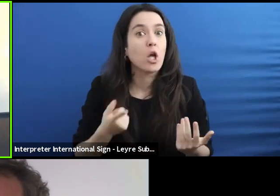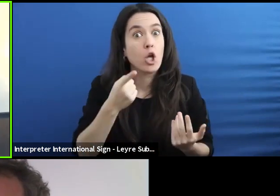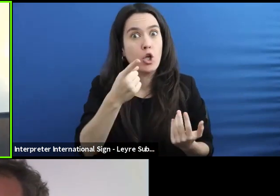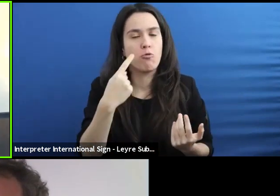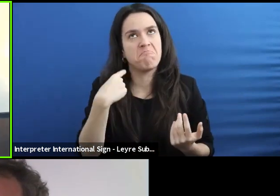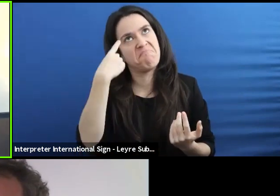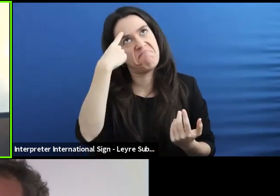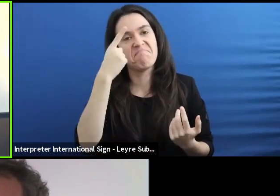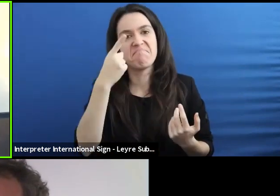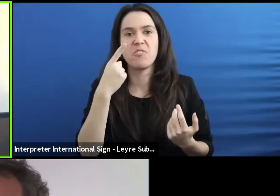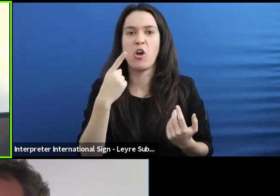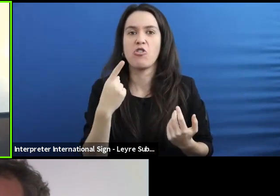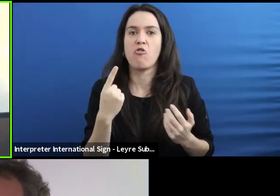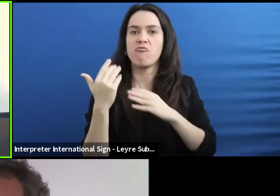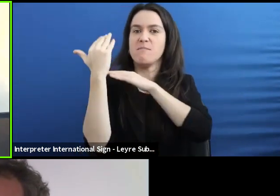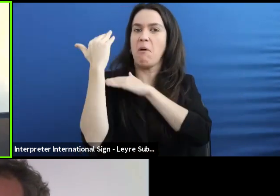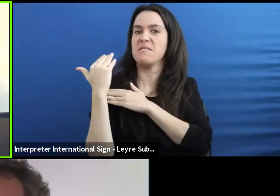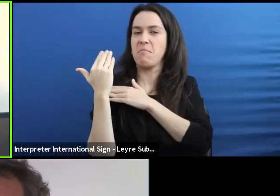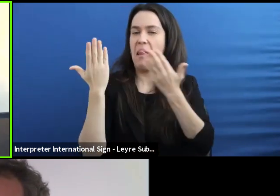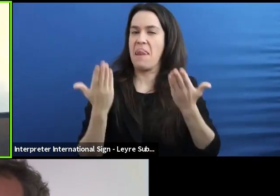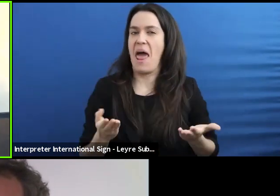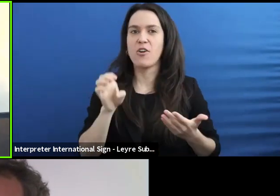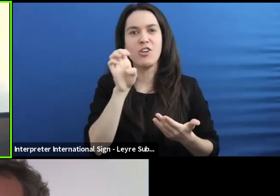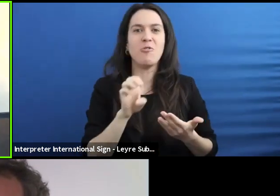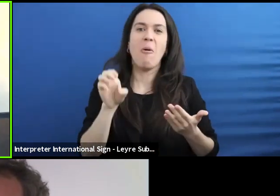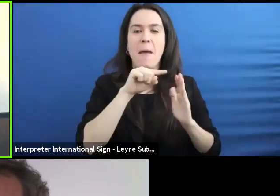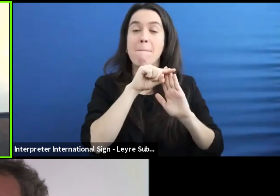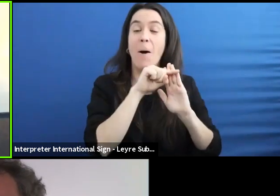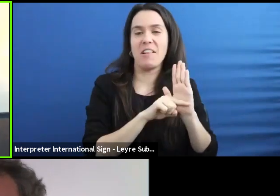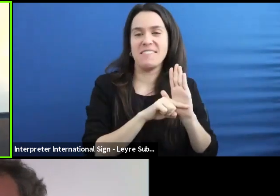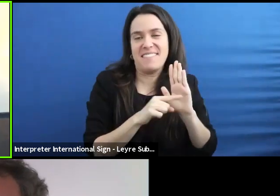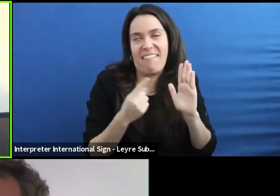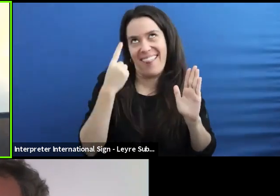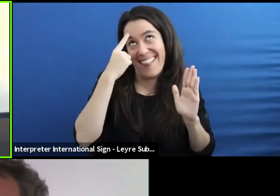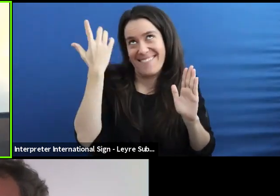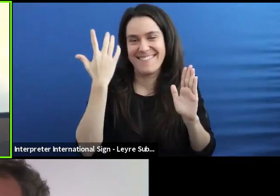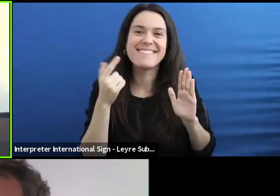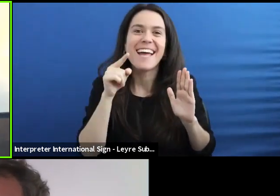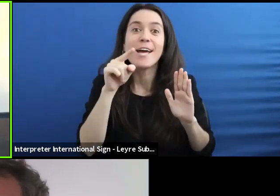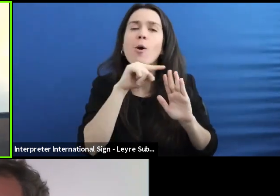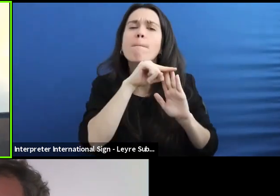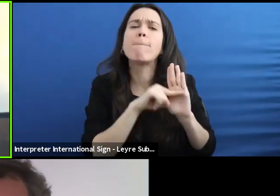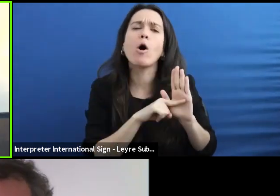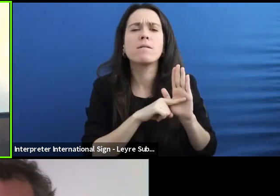policy for the moment, what would be your first step?